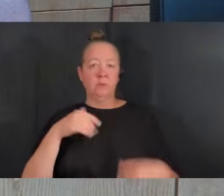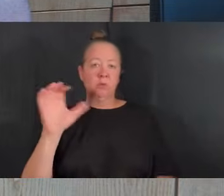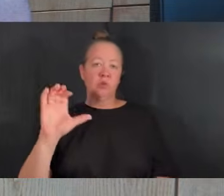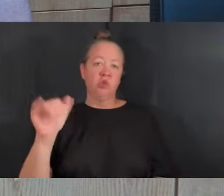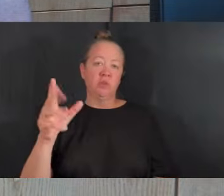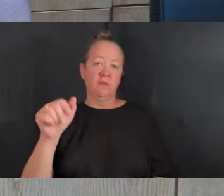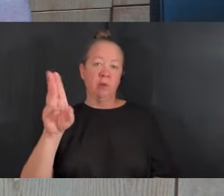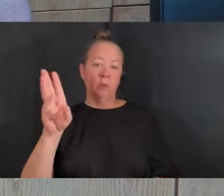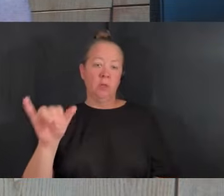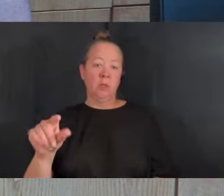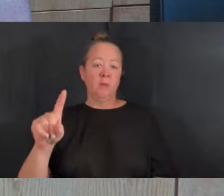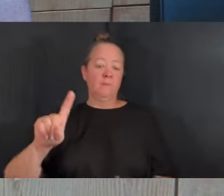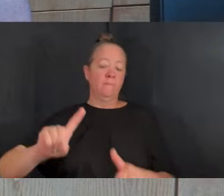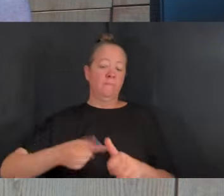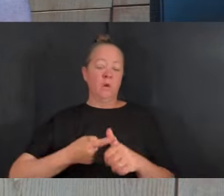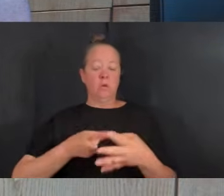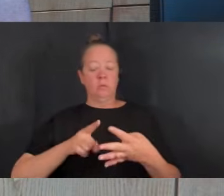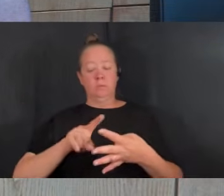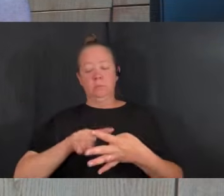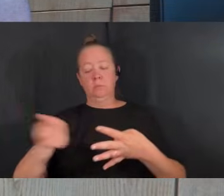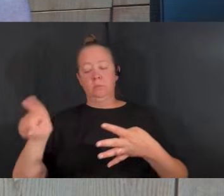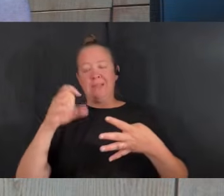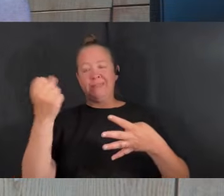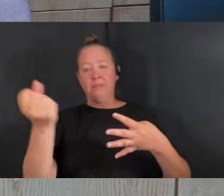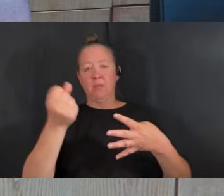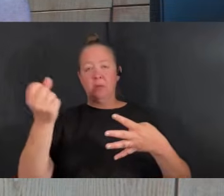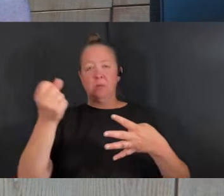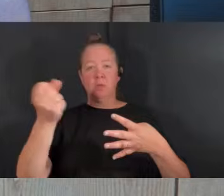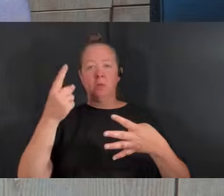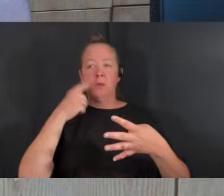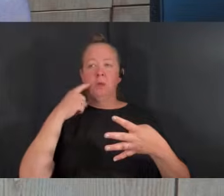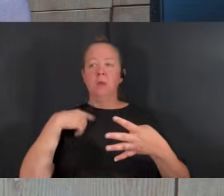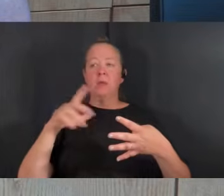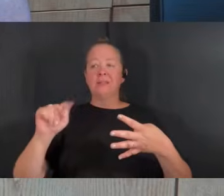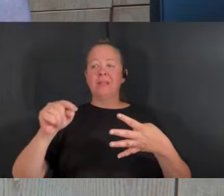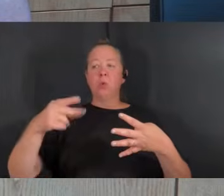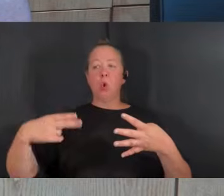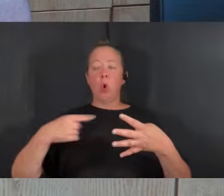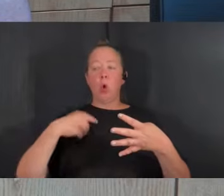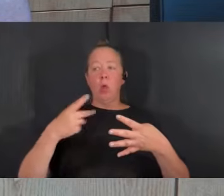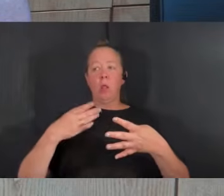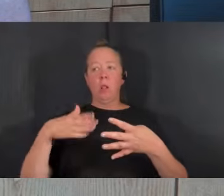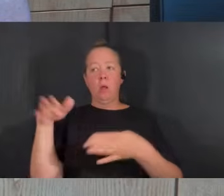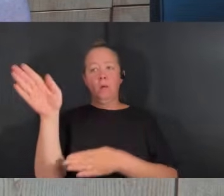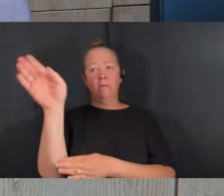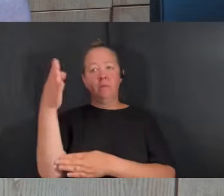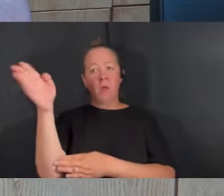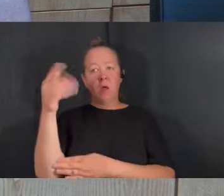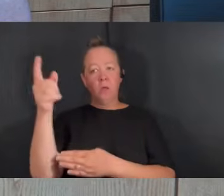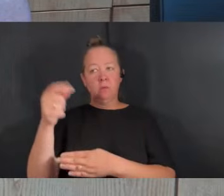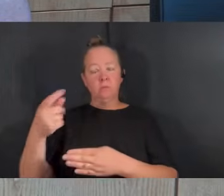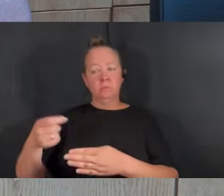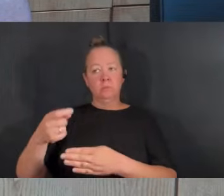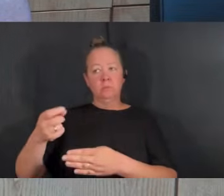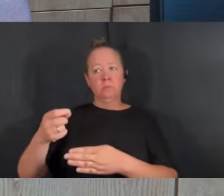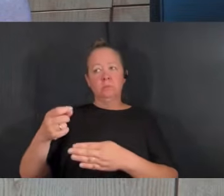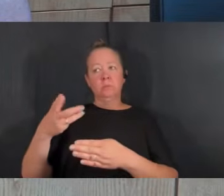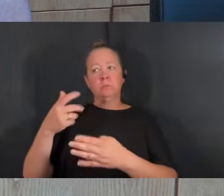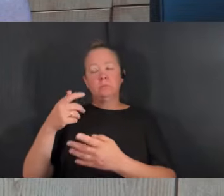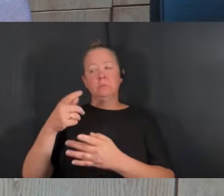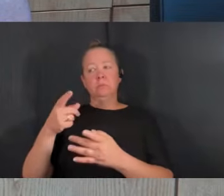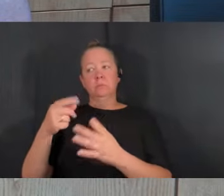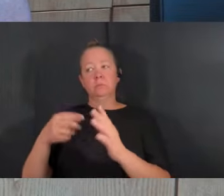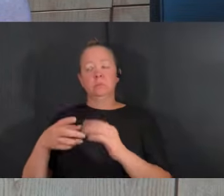of June as a day to raise a pride flag at the Town Hall flagpole. As the Mayor and Council of Cheverly, we urge